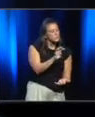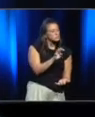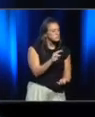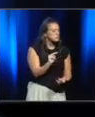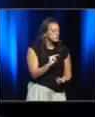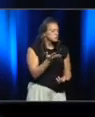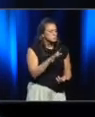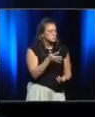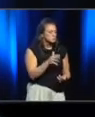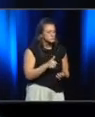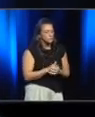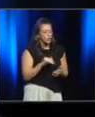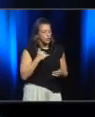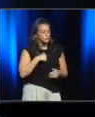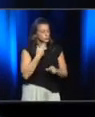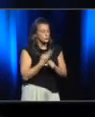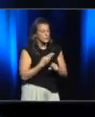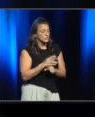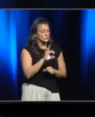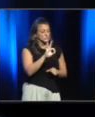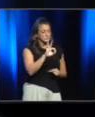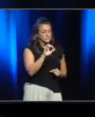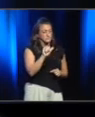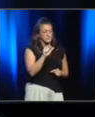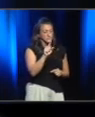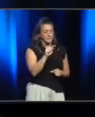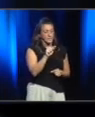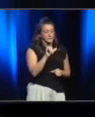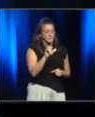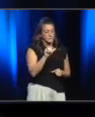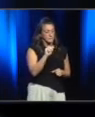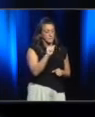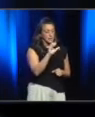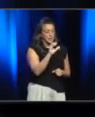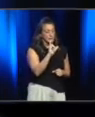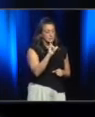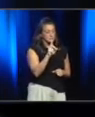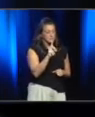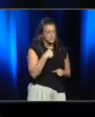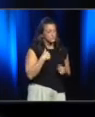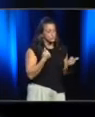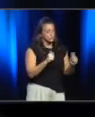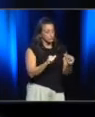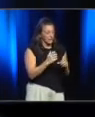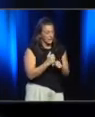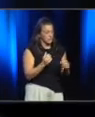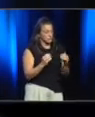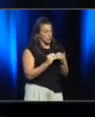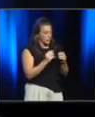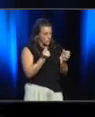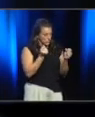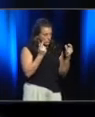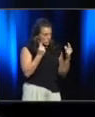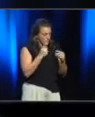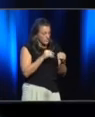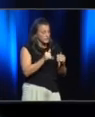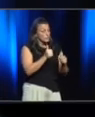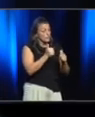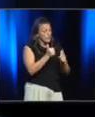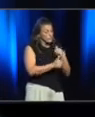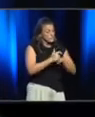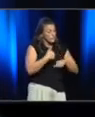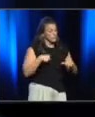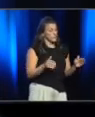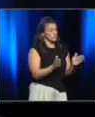We also used fatty acids to try and get a bit more nuance from that. So every seal that we put a tag on, a